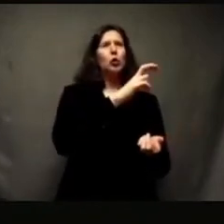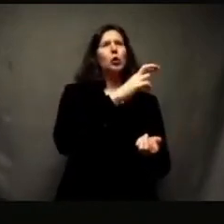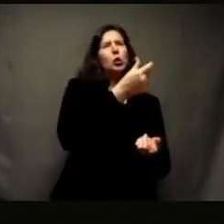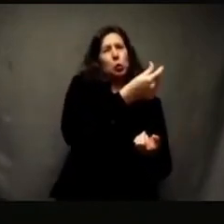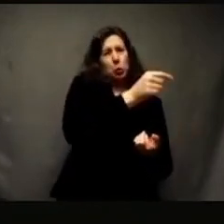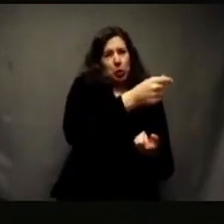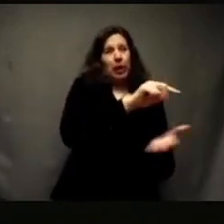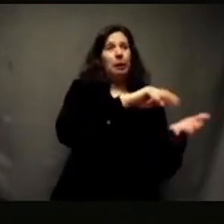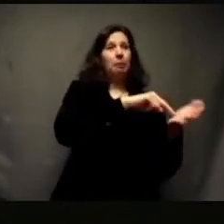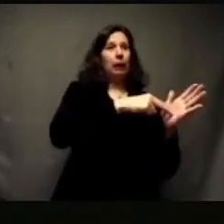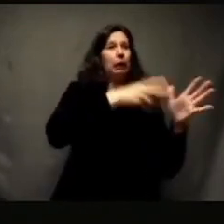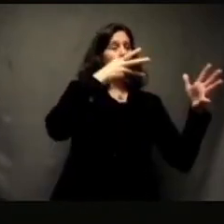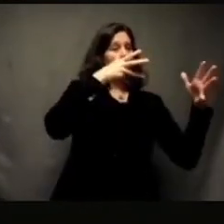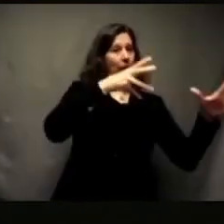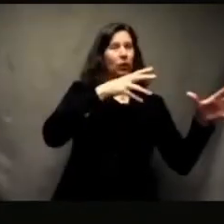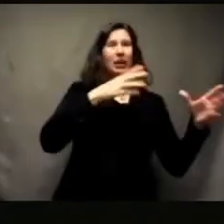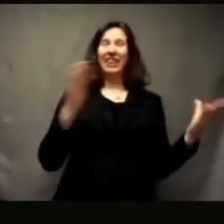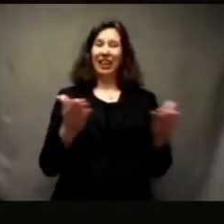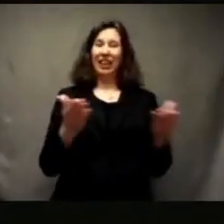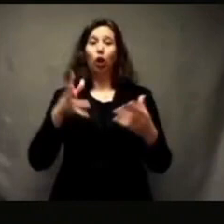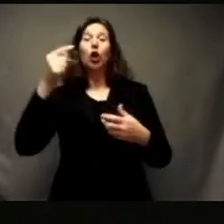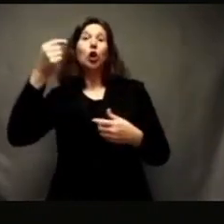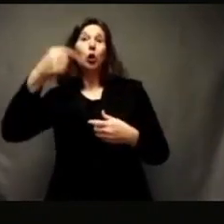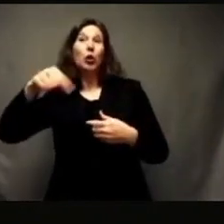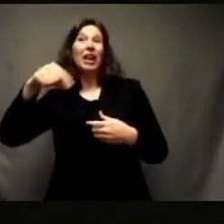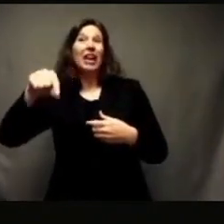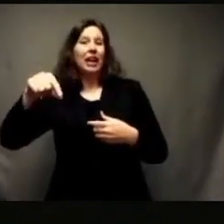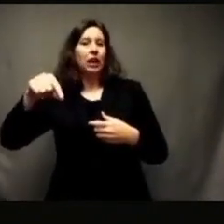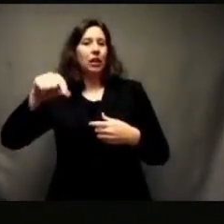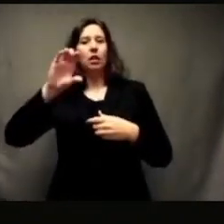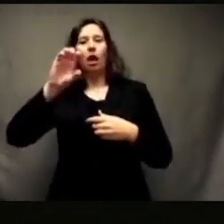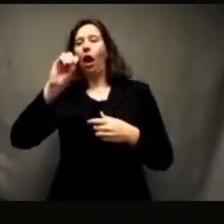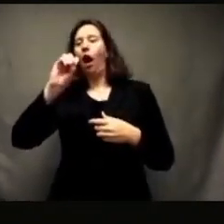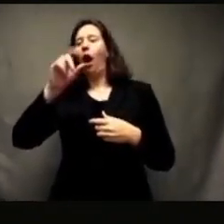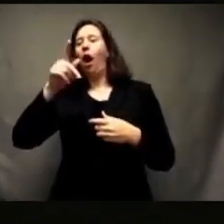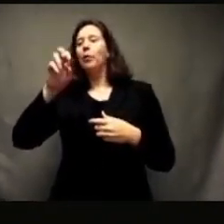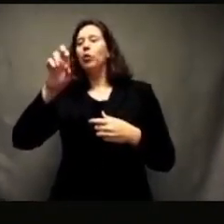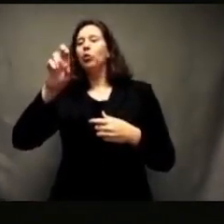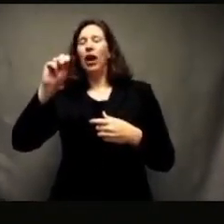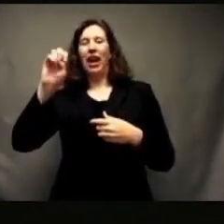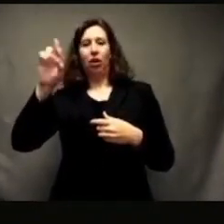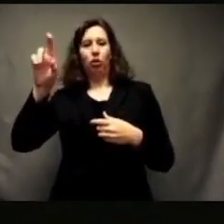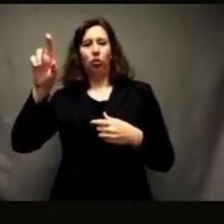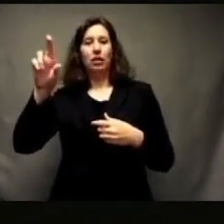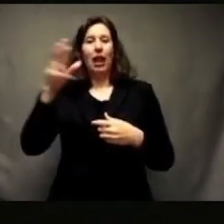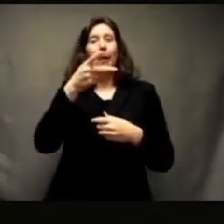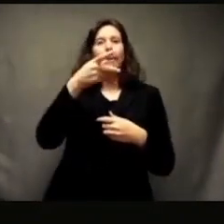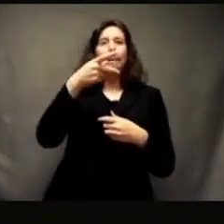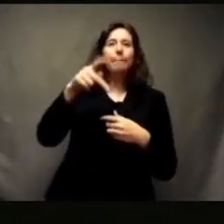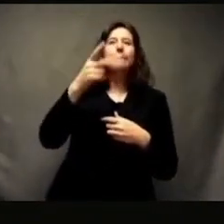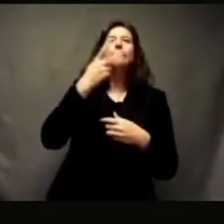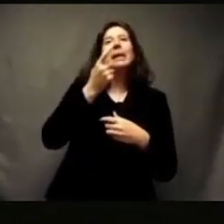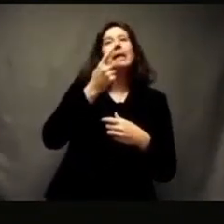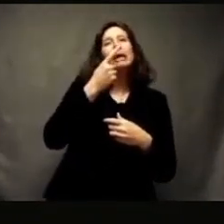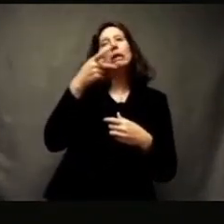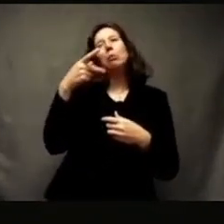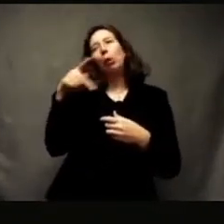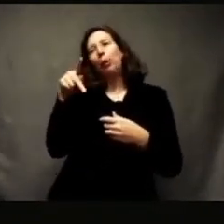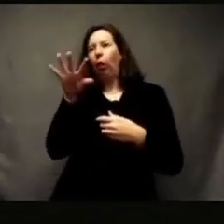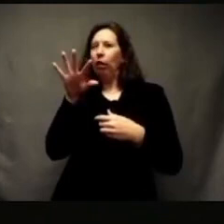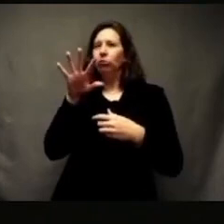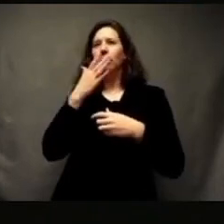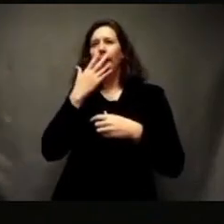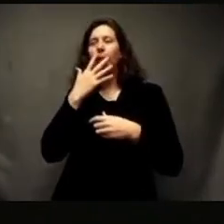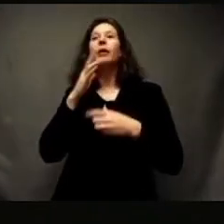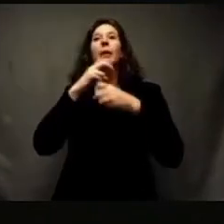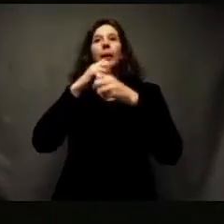means sound, but here green is operators and purpley pink is sound. So kind of emphasizing